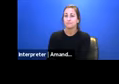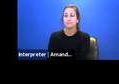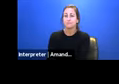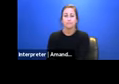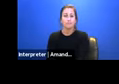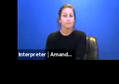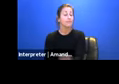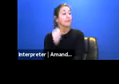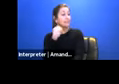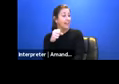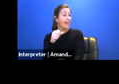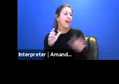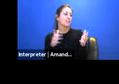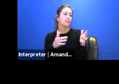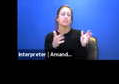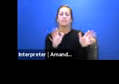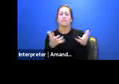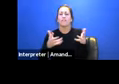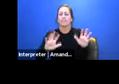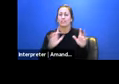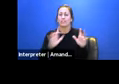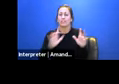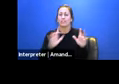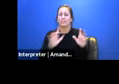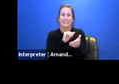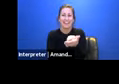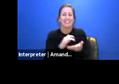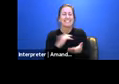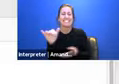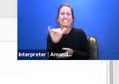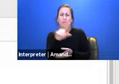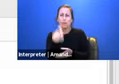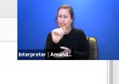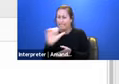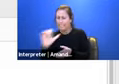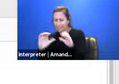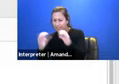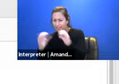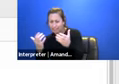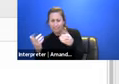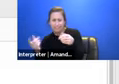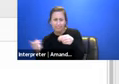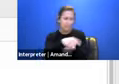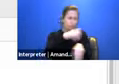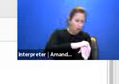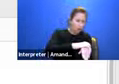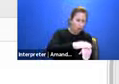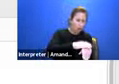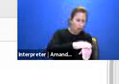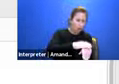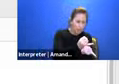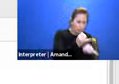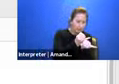Ms. Pearson actually asked my question. My question was the same about getting the ACC classes to be given over at the